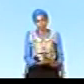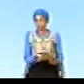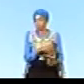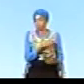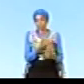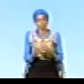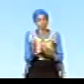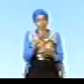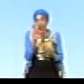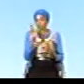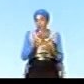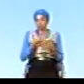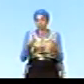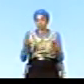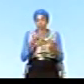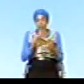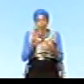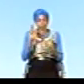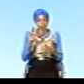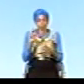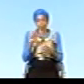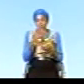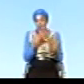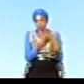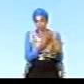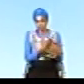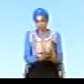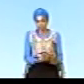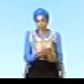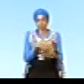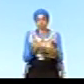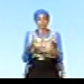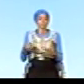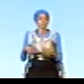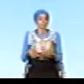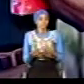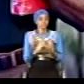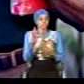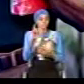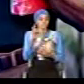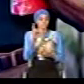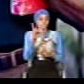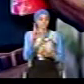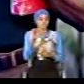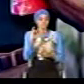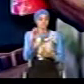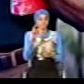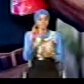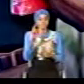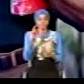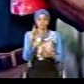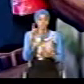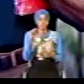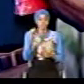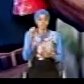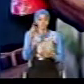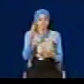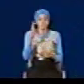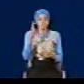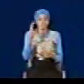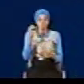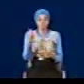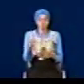solution. But during the Taraba Global Crusade, according to his writing, he received the touch of the